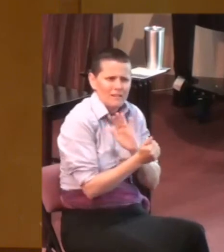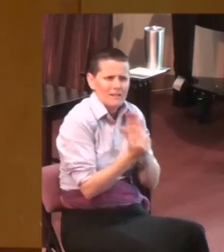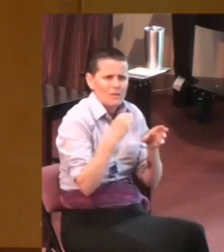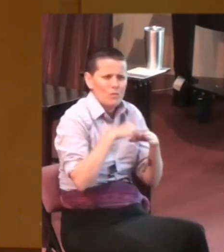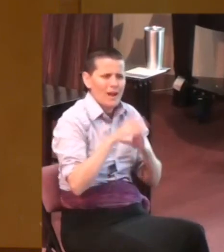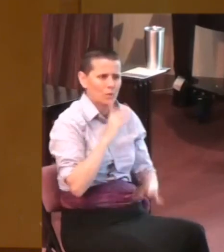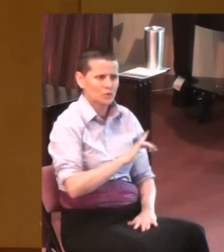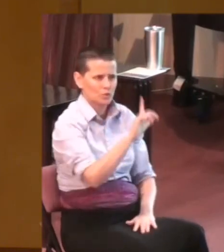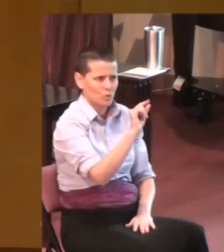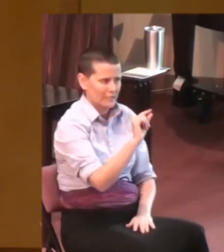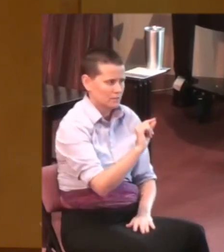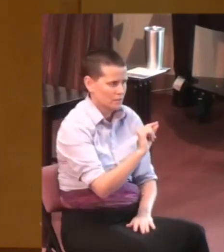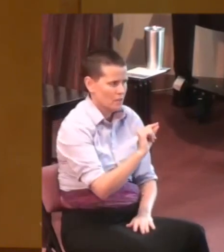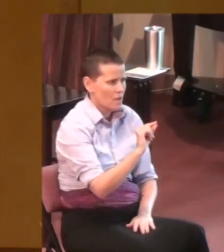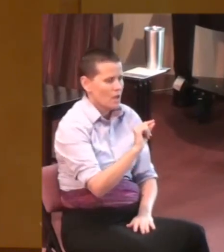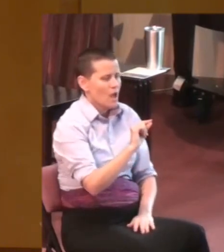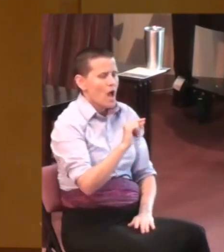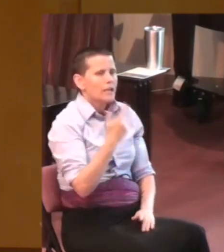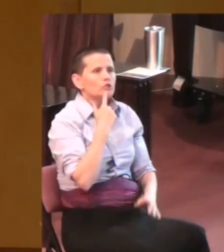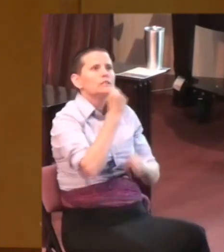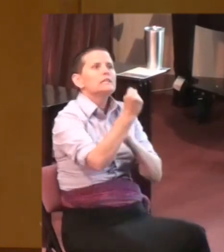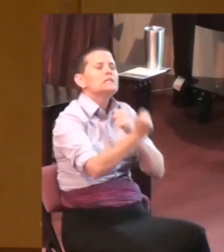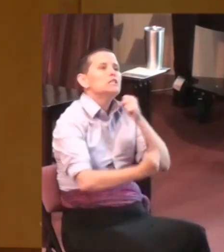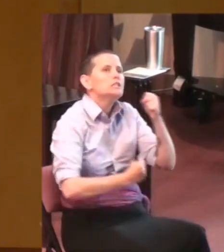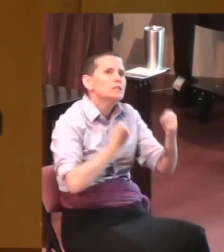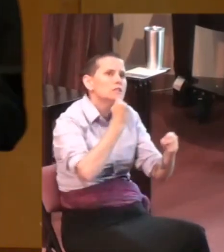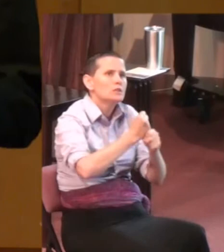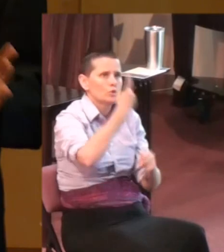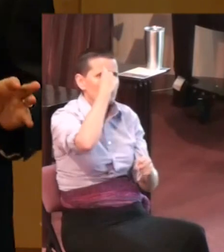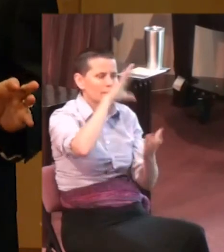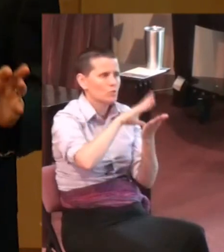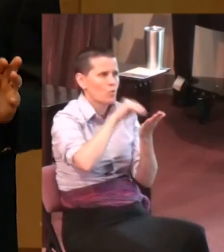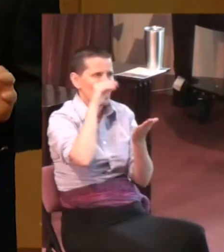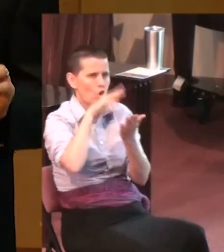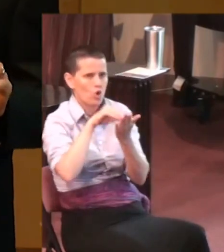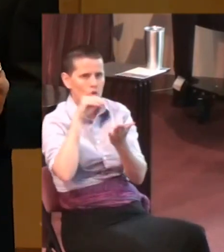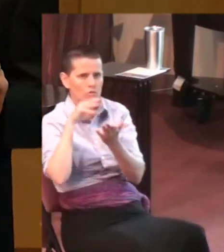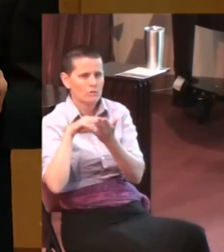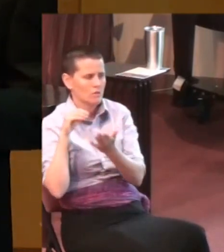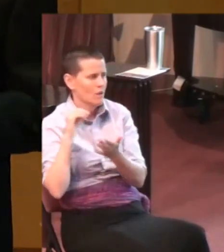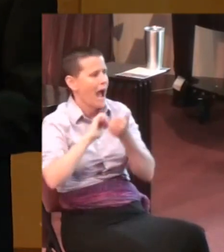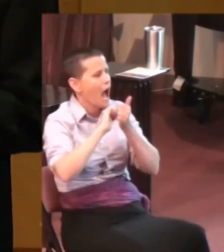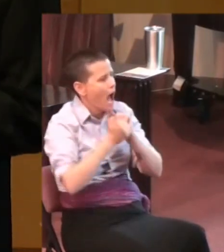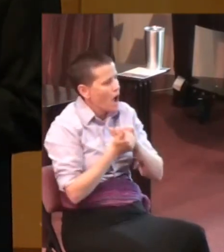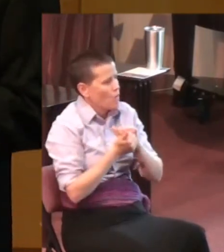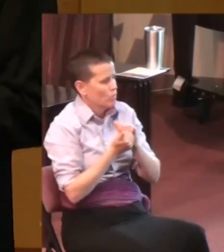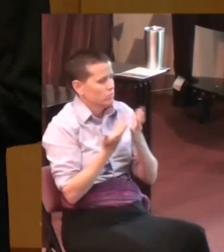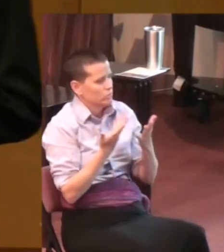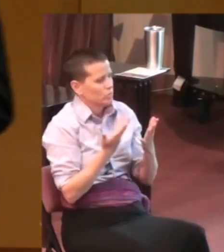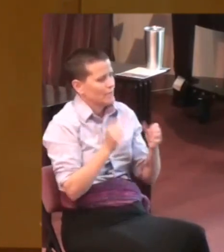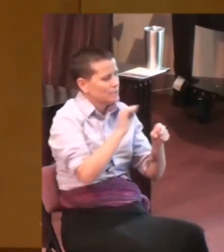presence. It takes years of practice and years of surrender. The animal